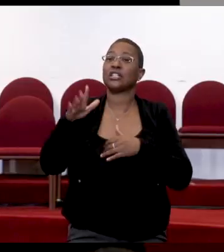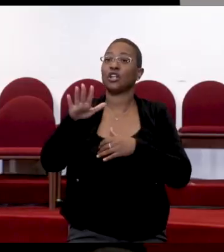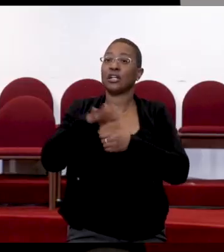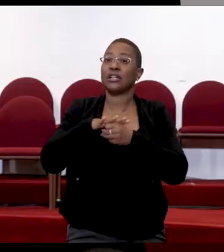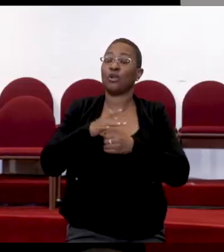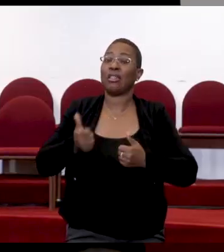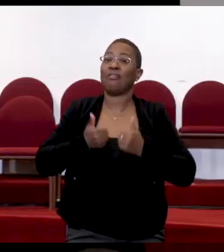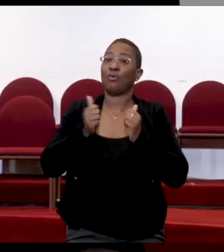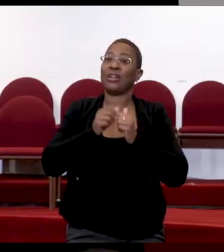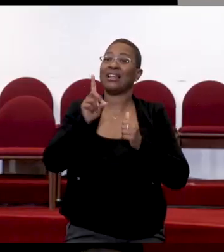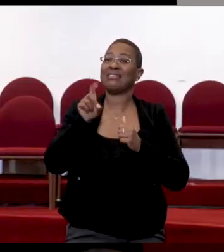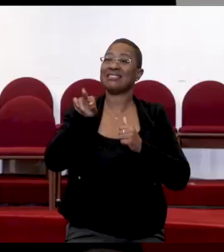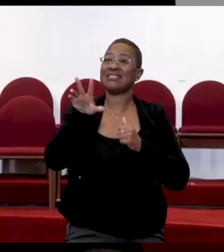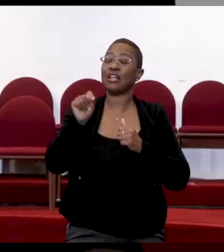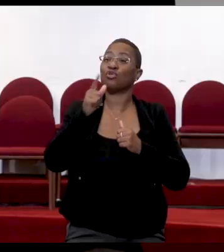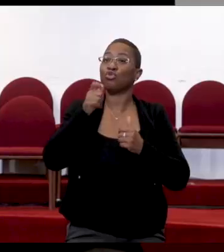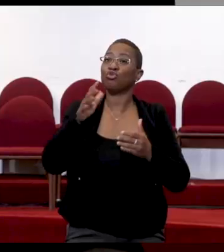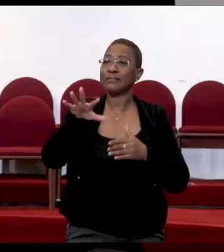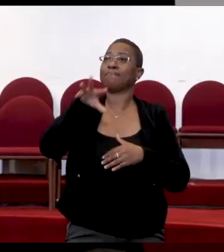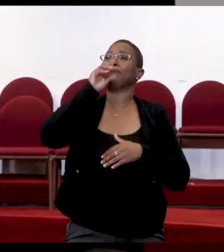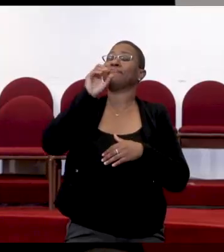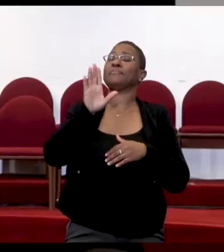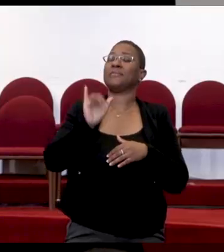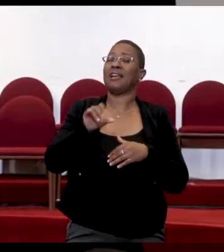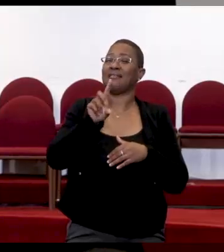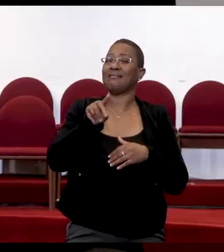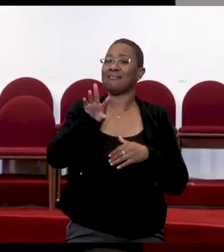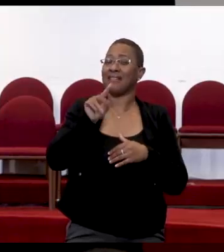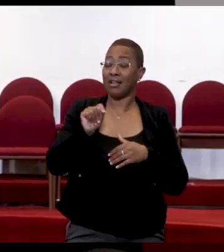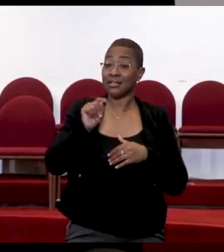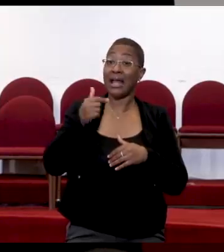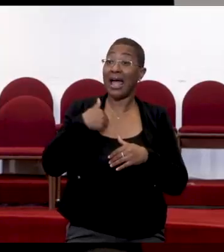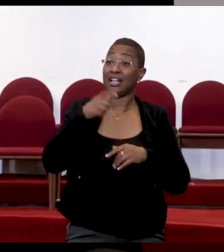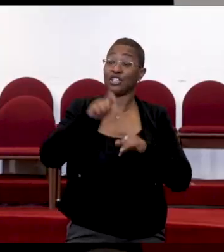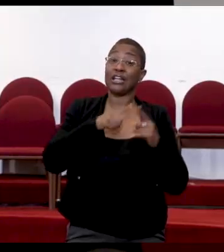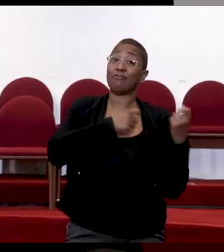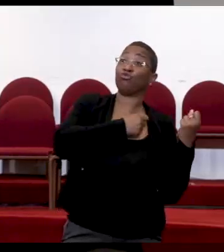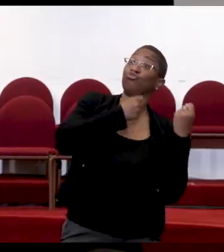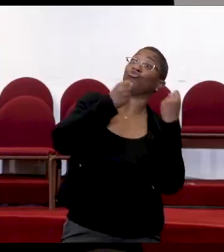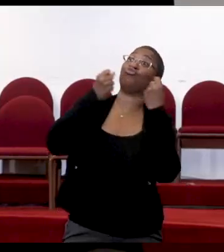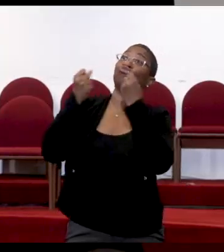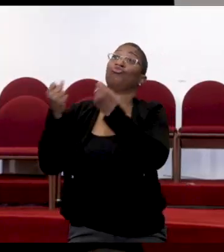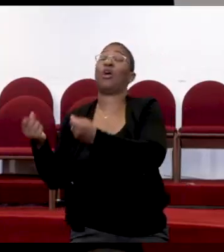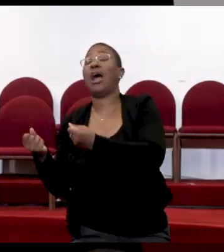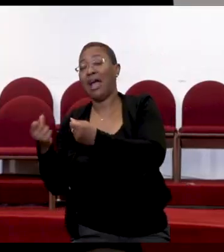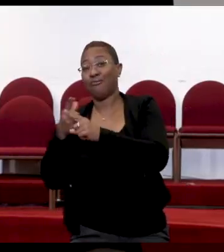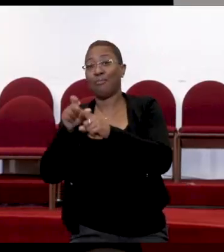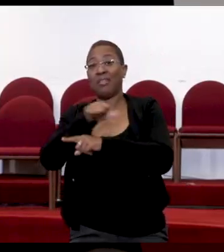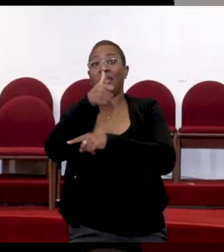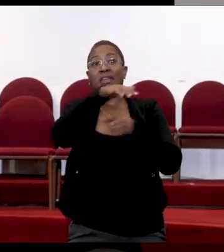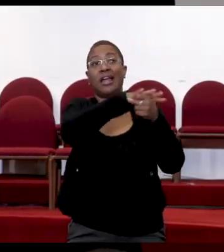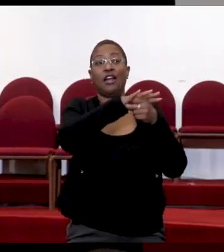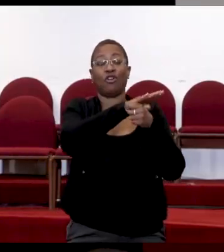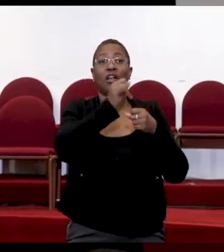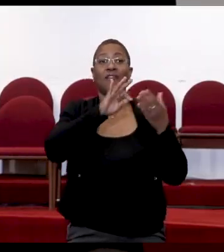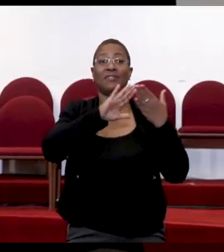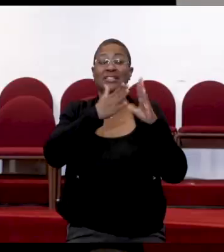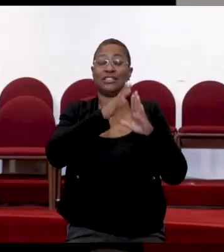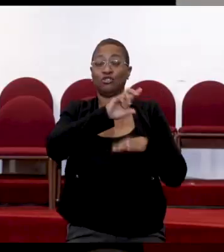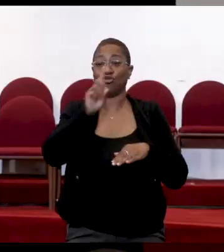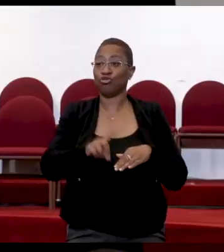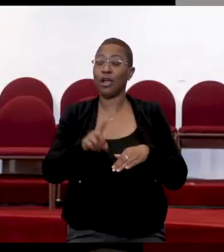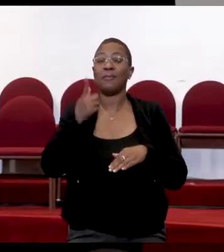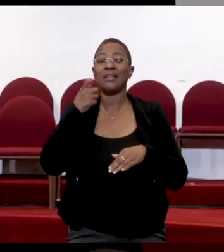with this dust, who are breathing this dust in. There's no reason I should have to come from across town to help them because they're not being heard. Scott Benson won't meet with